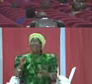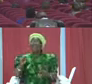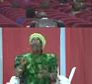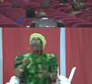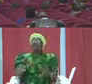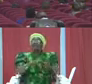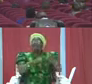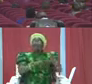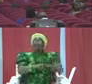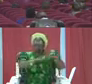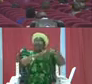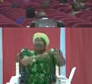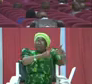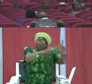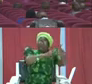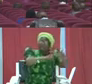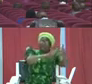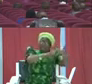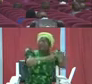Elijah had been running.